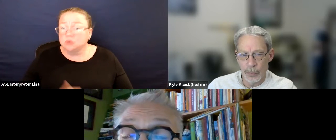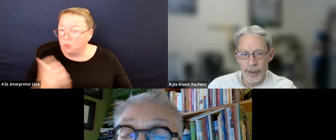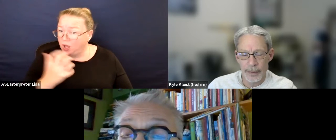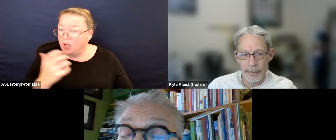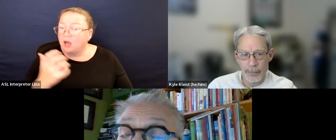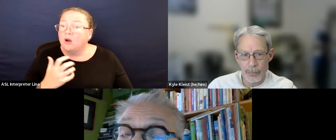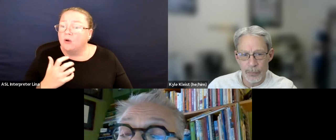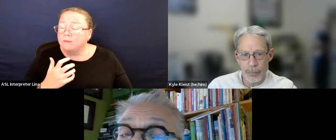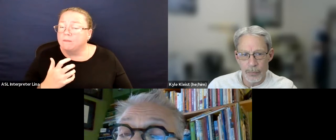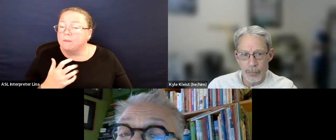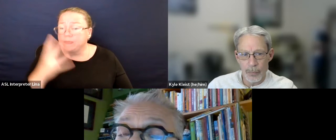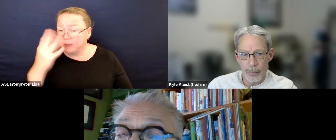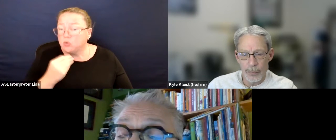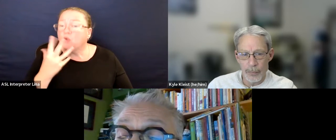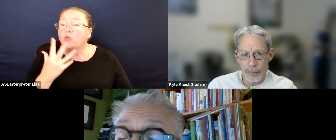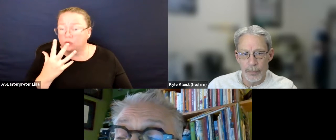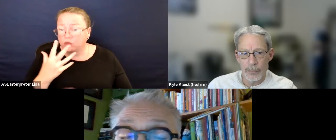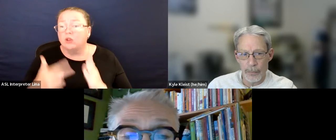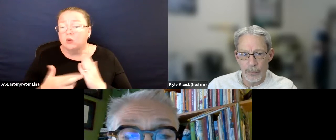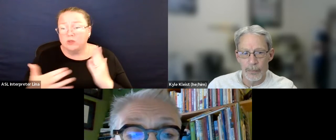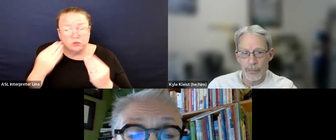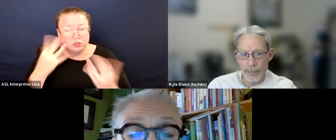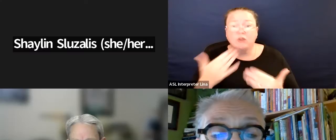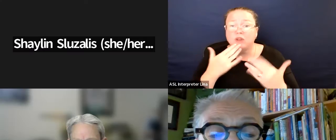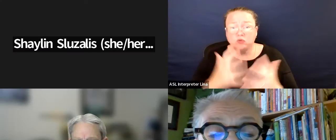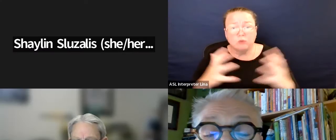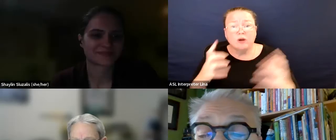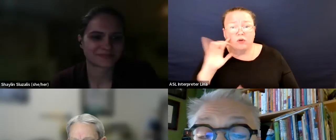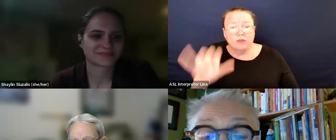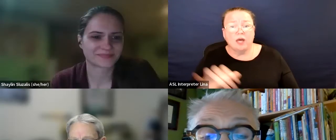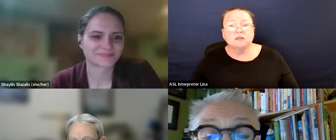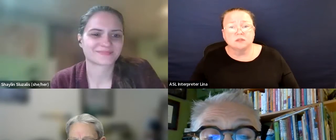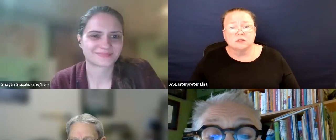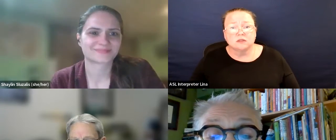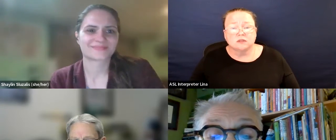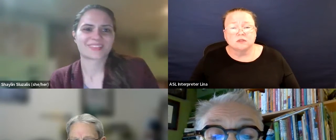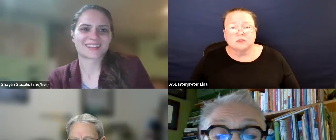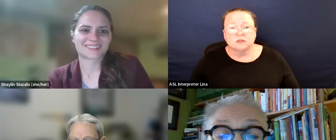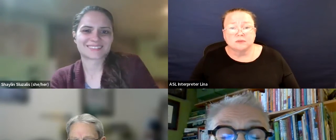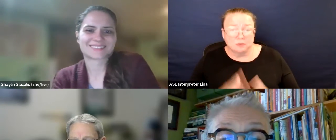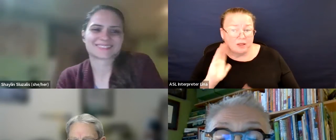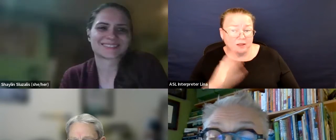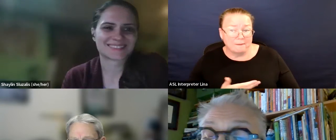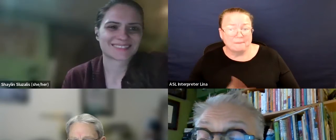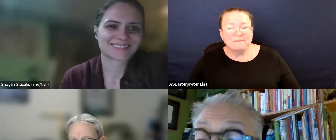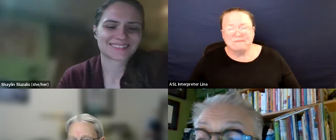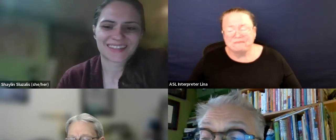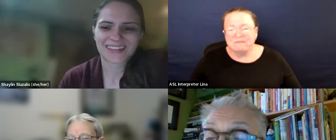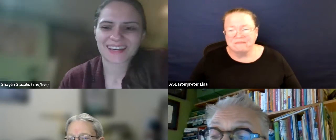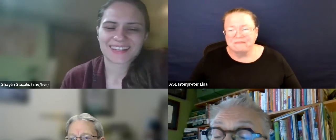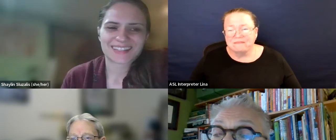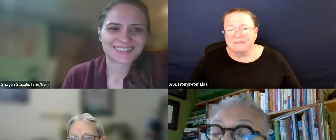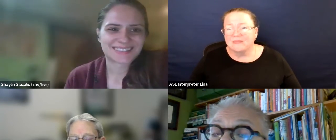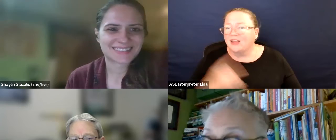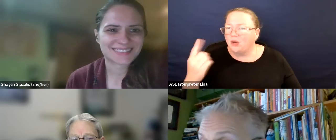Wow, that's a lovely resource to share. Thank you so much for that. Yeah. You're welcome. Yeah. And I